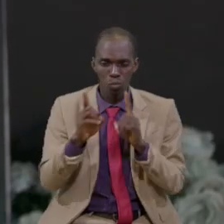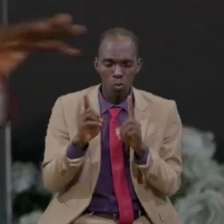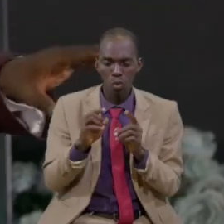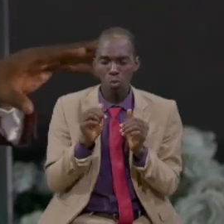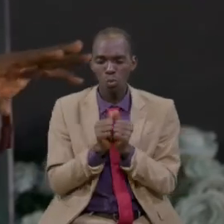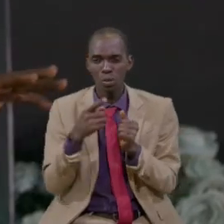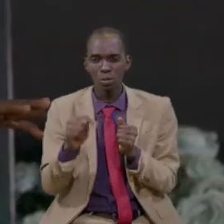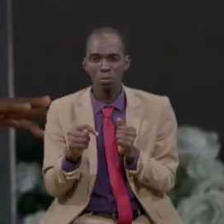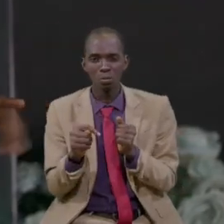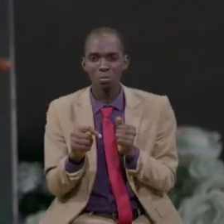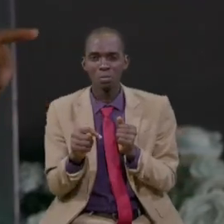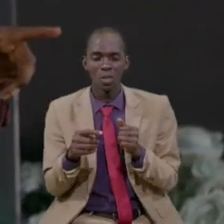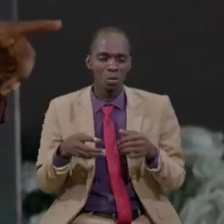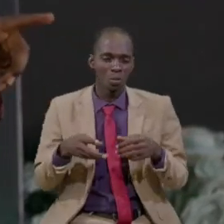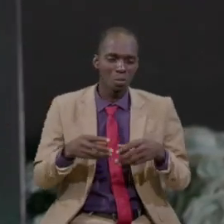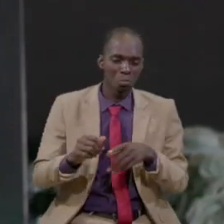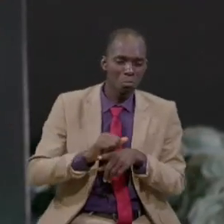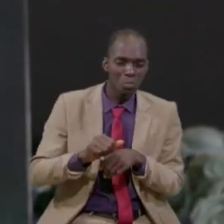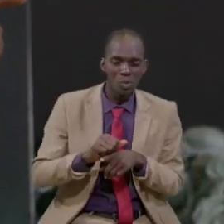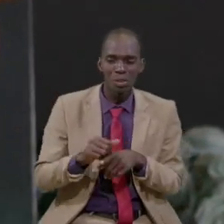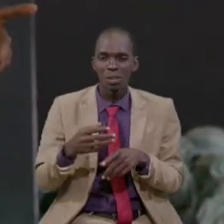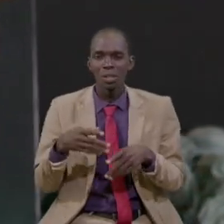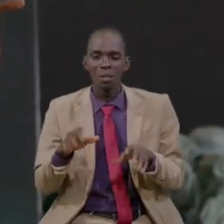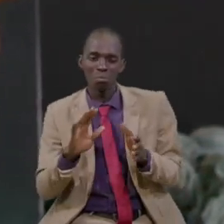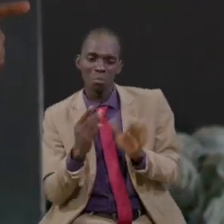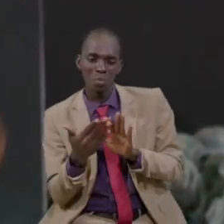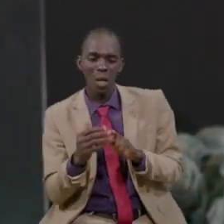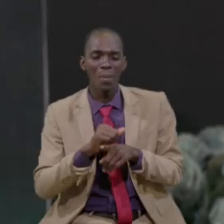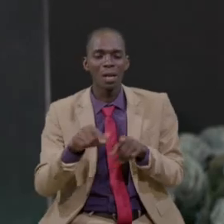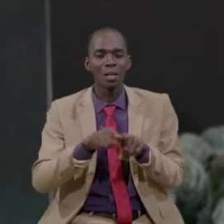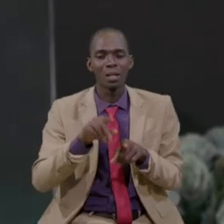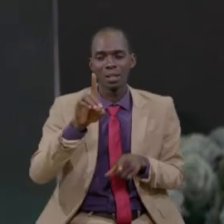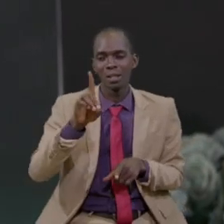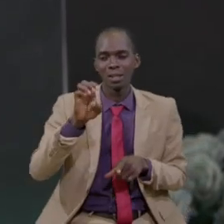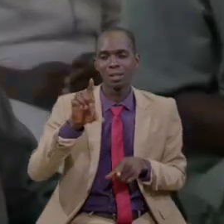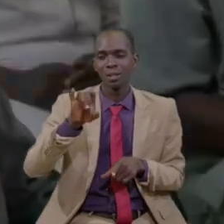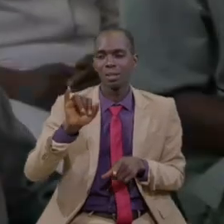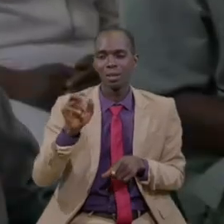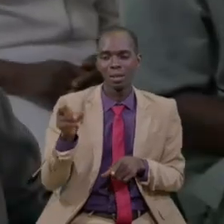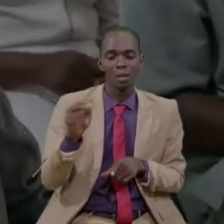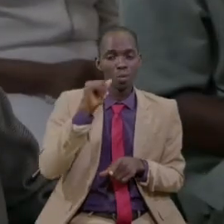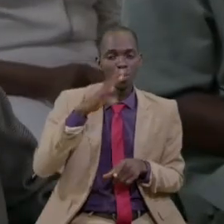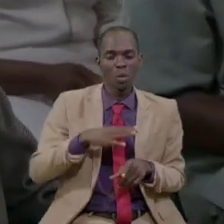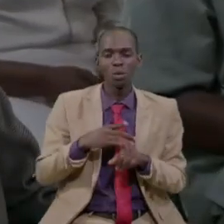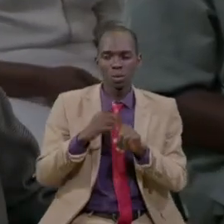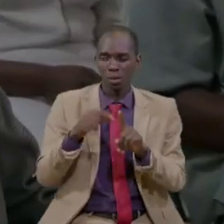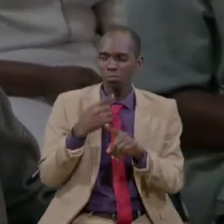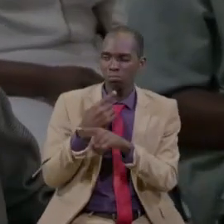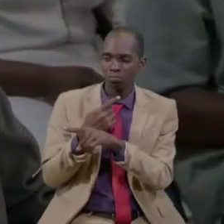methodology, like Delilah, you can tell this one has, tell me now.